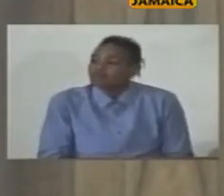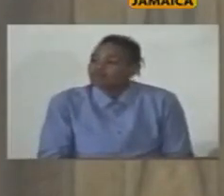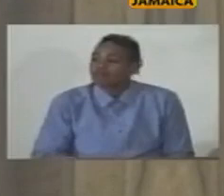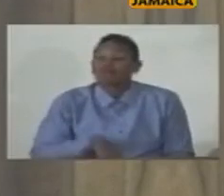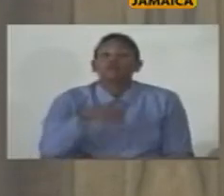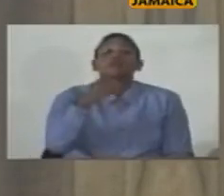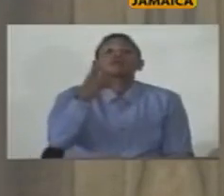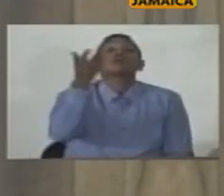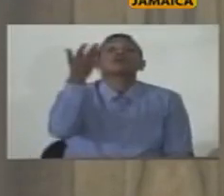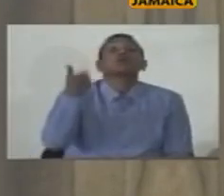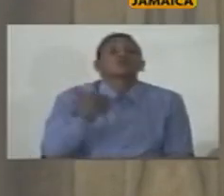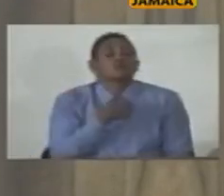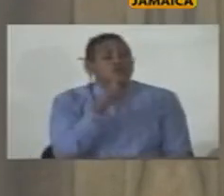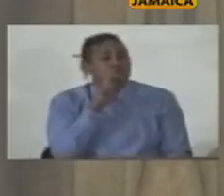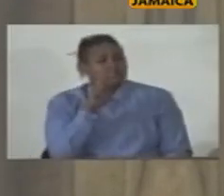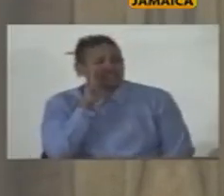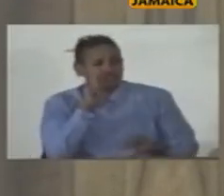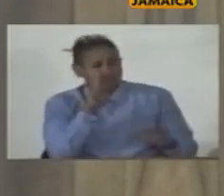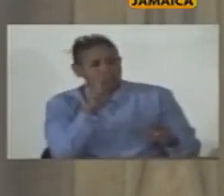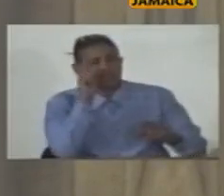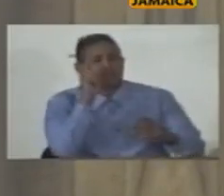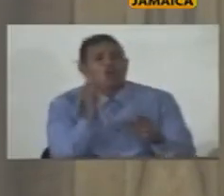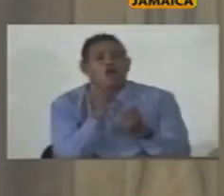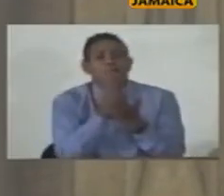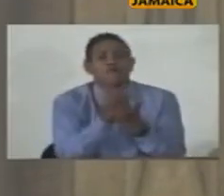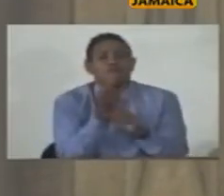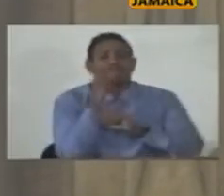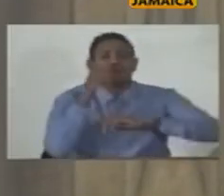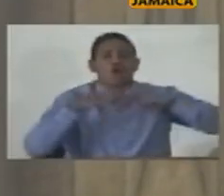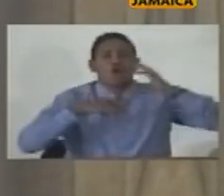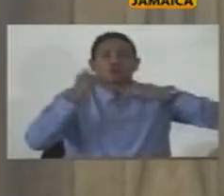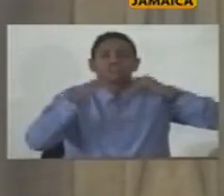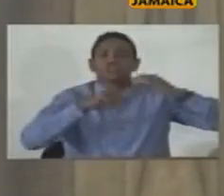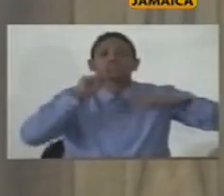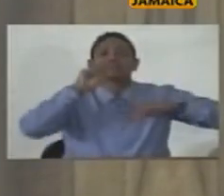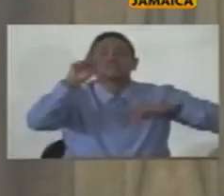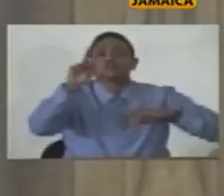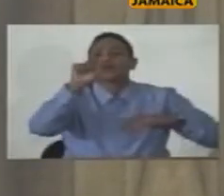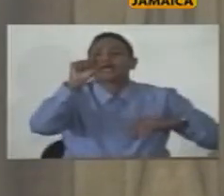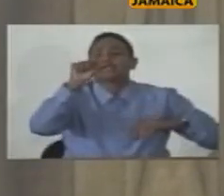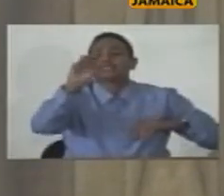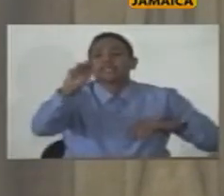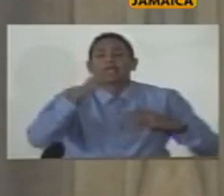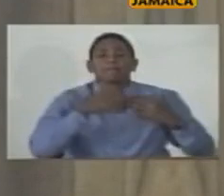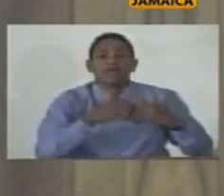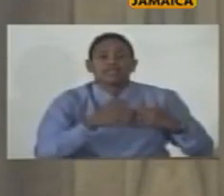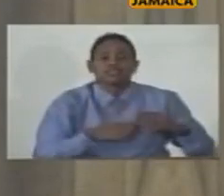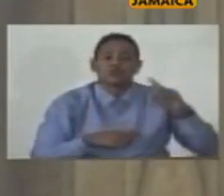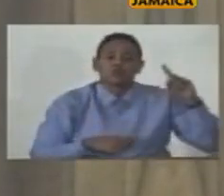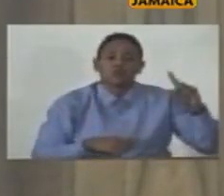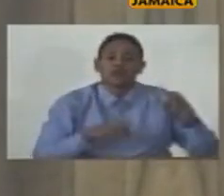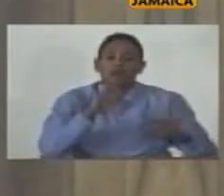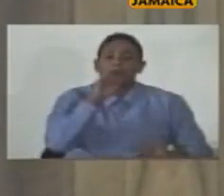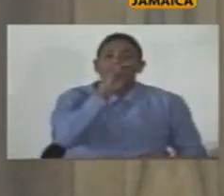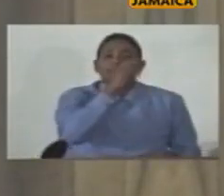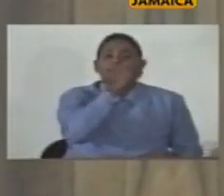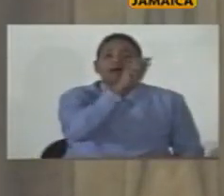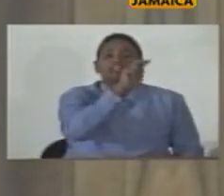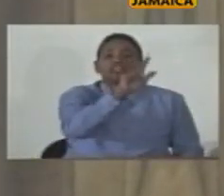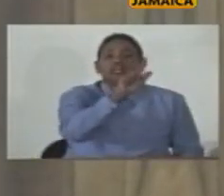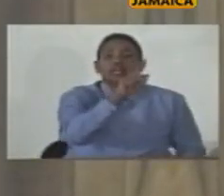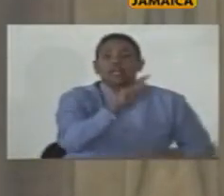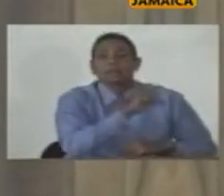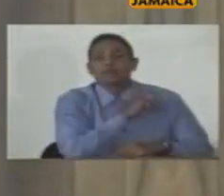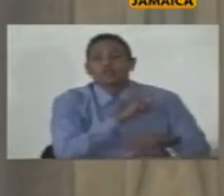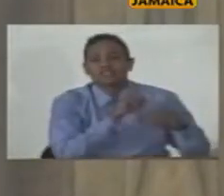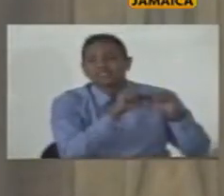Mr. Speaker, we have sought approval for the construction of 2 ATM machines, one by the Manchiniel Police Station,